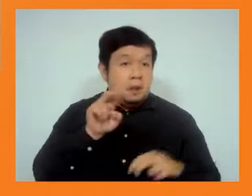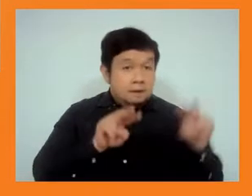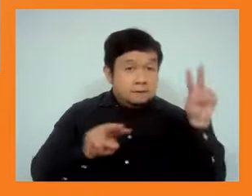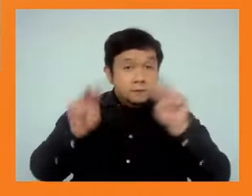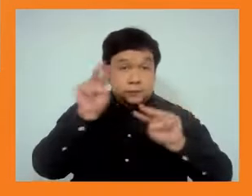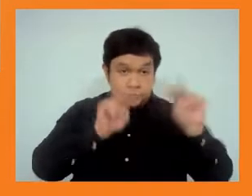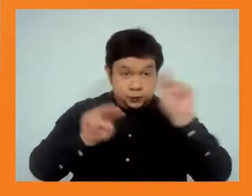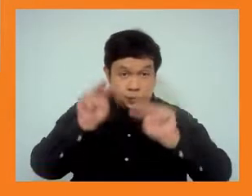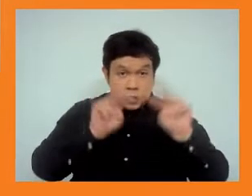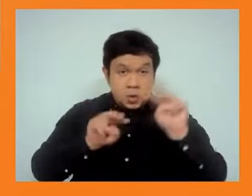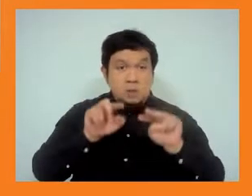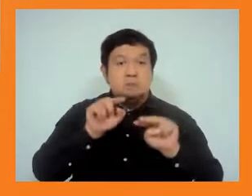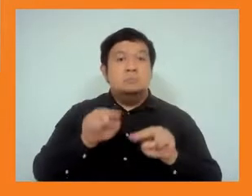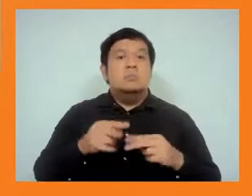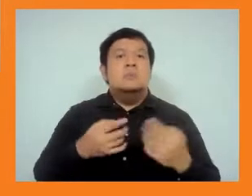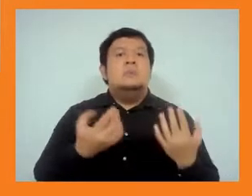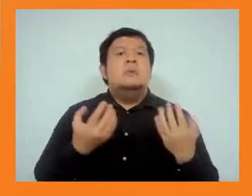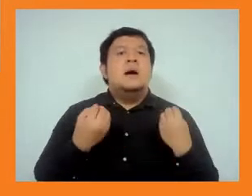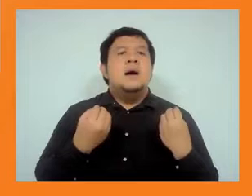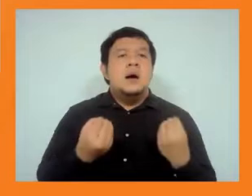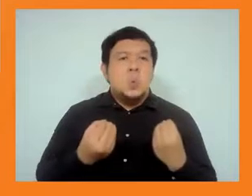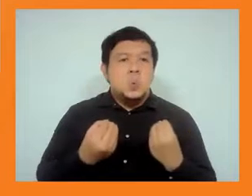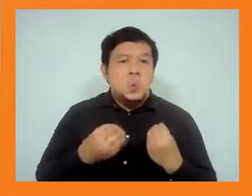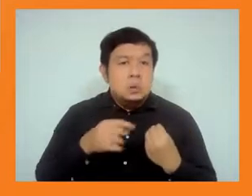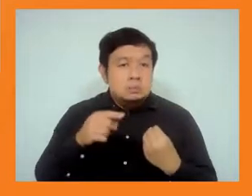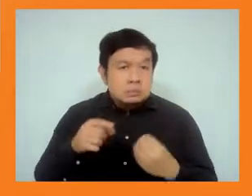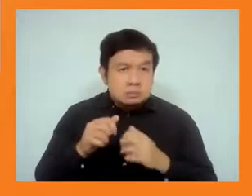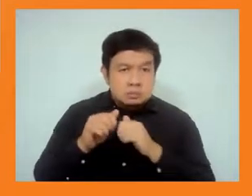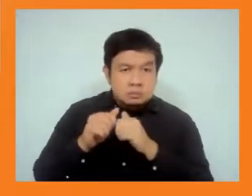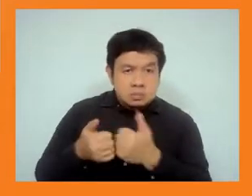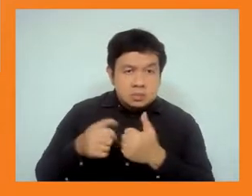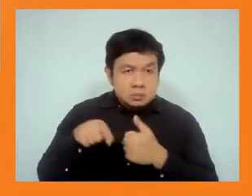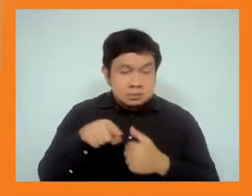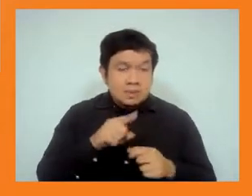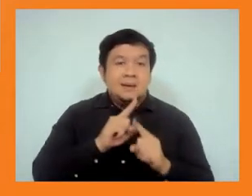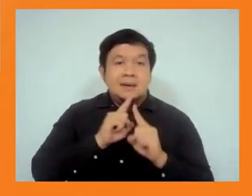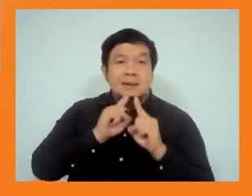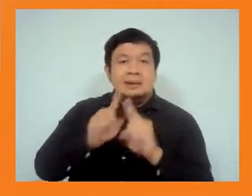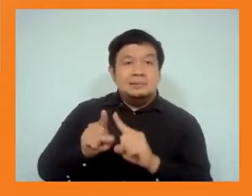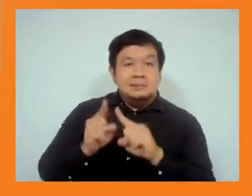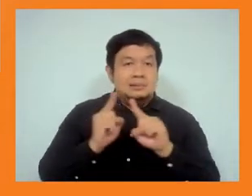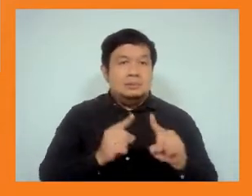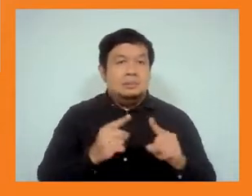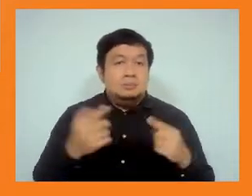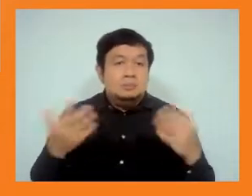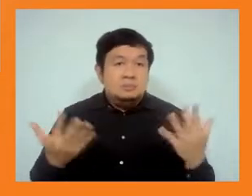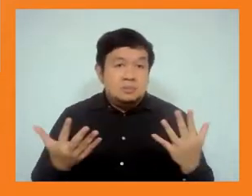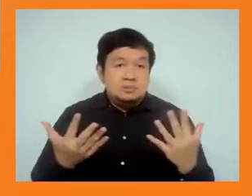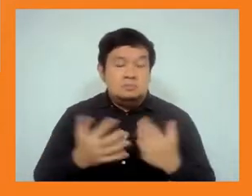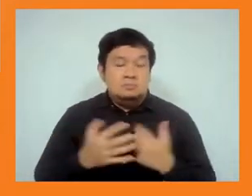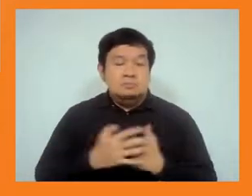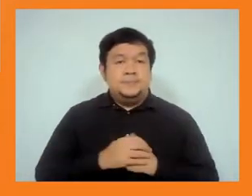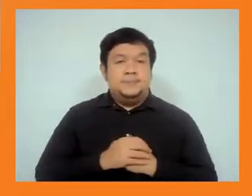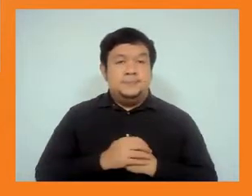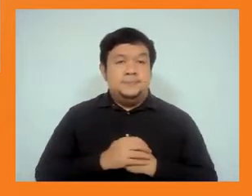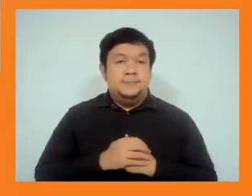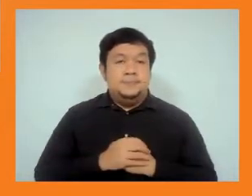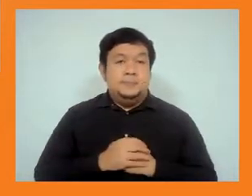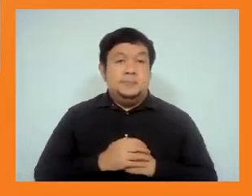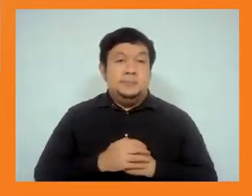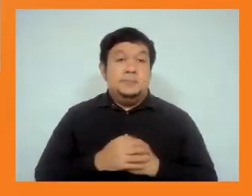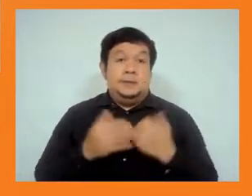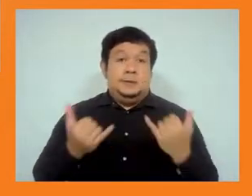clarity on the inclusion of labor safeguards in the SPS and the consequent failure to address related